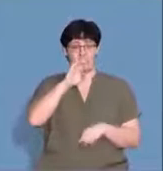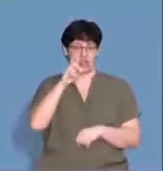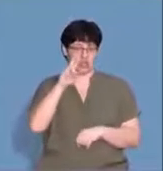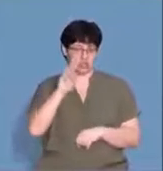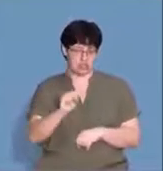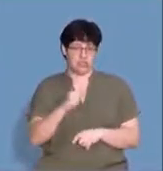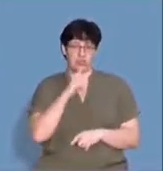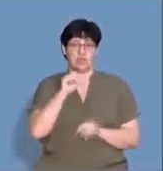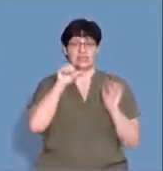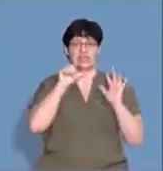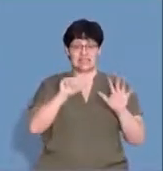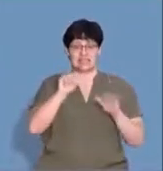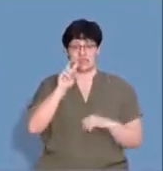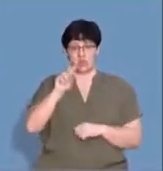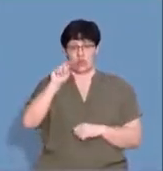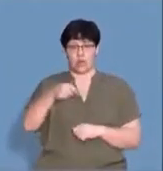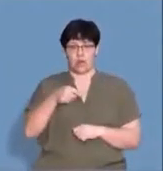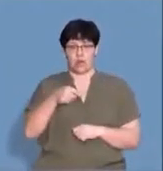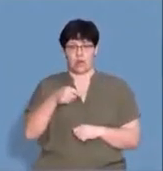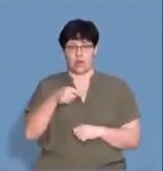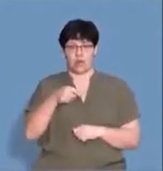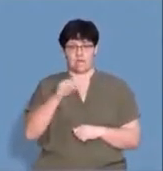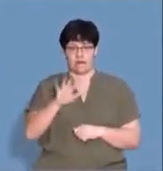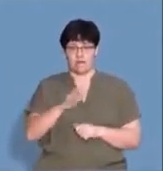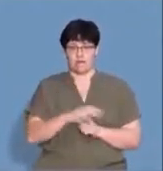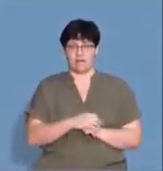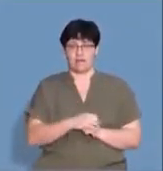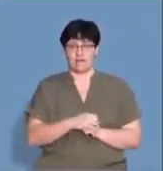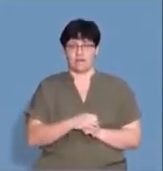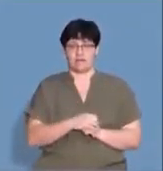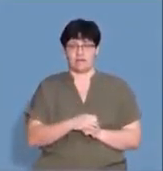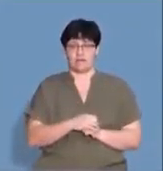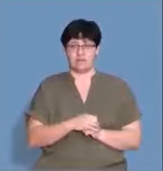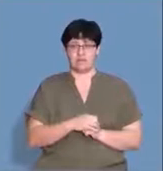so that was 62,5. My radius was 62,5